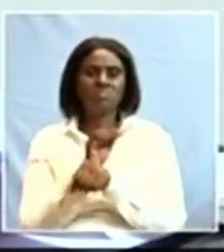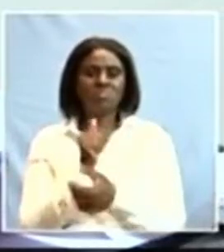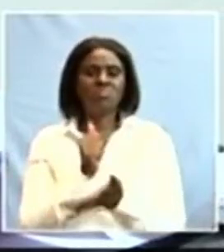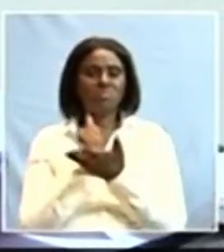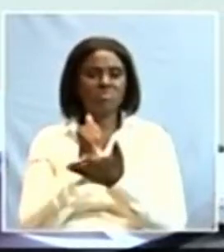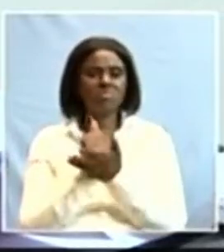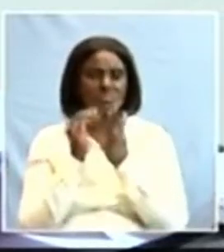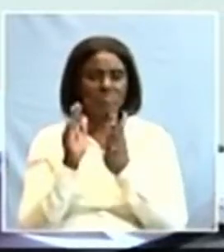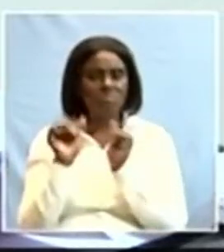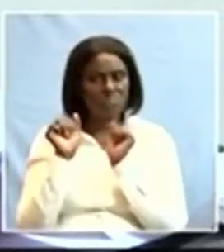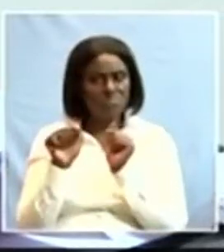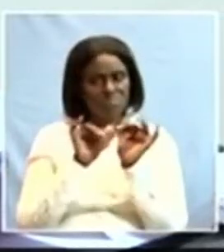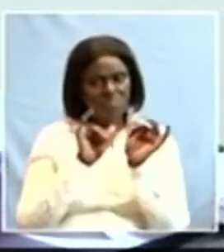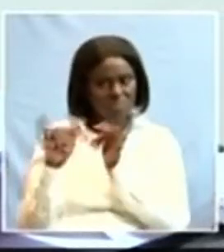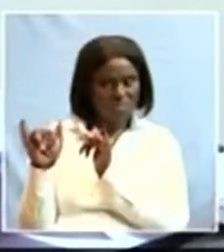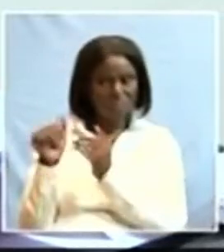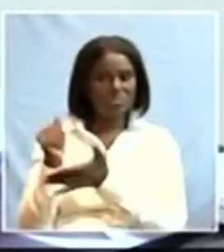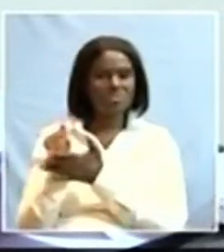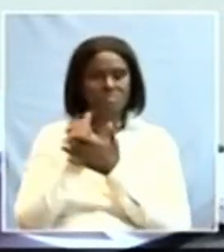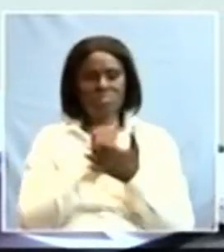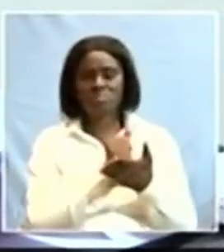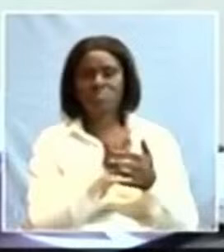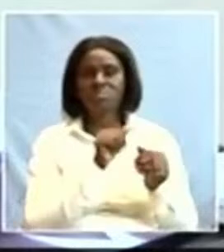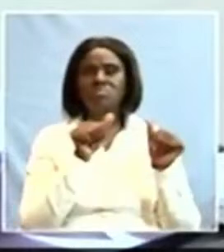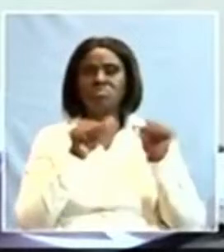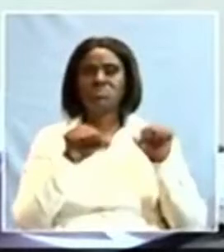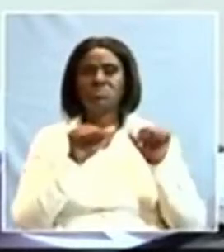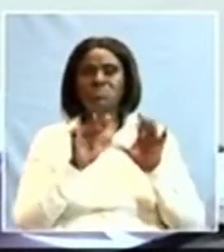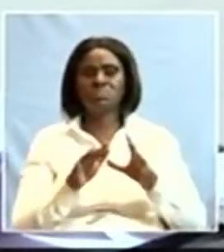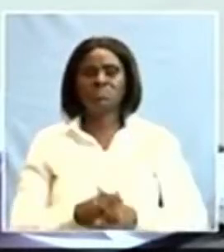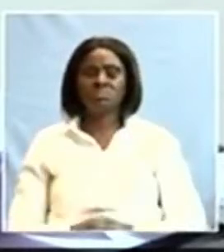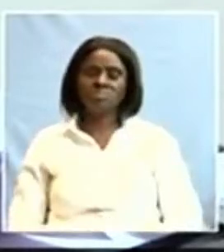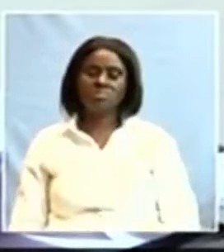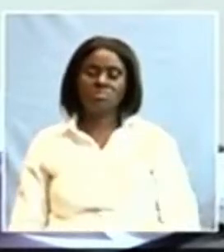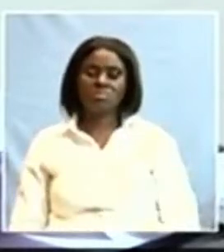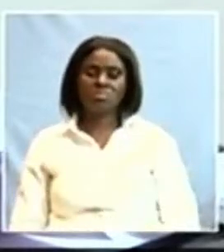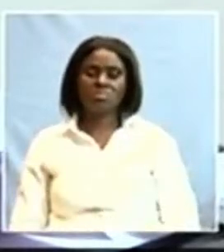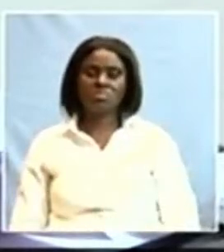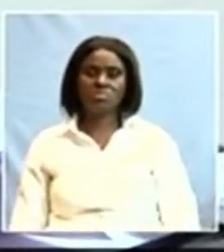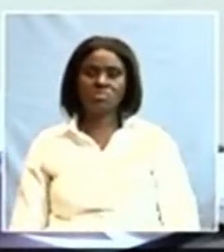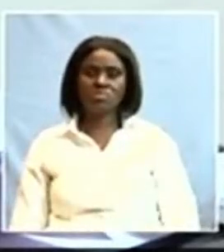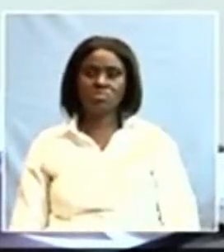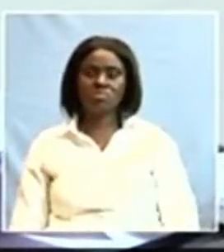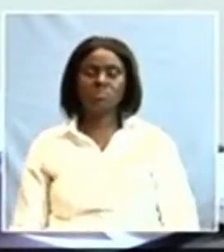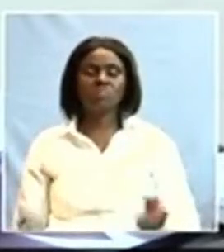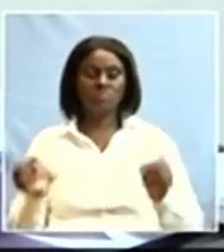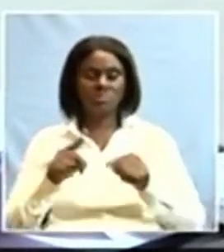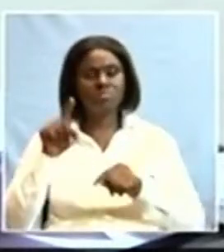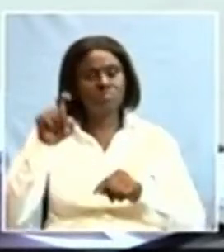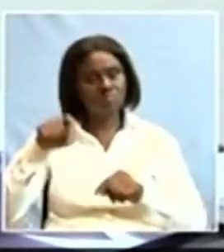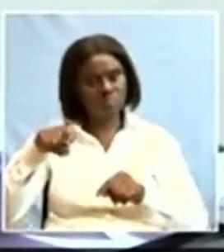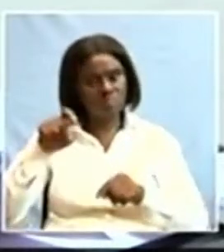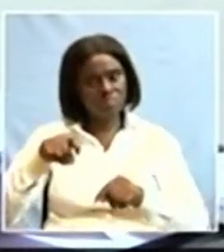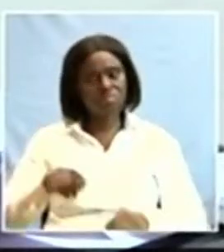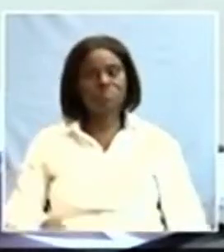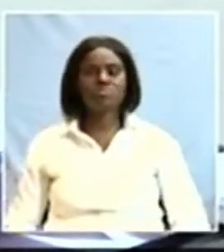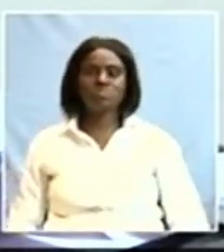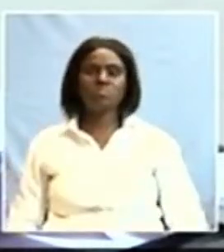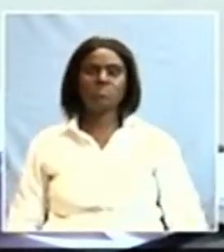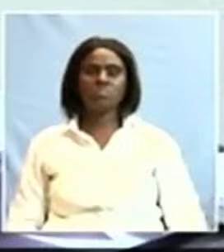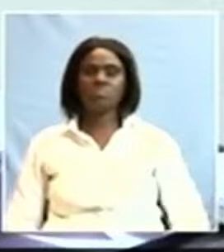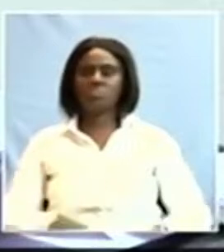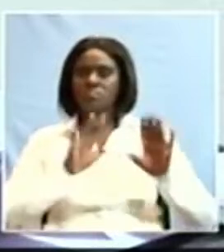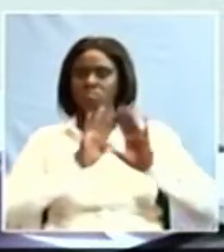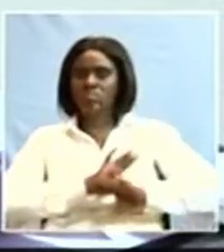assistant can assist the auditor when required.